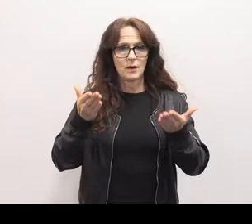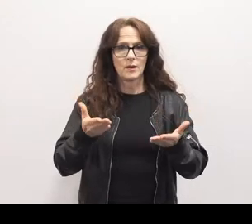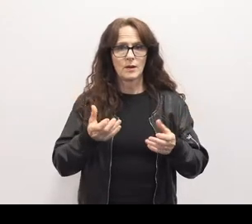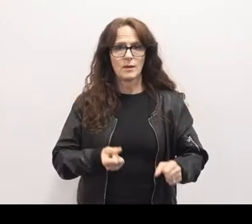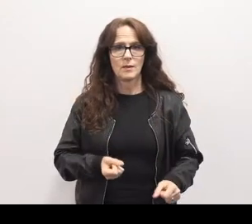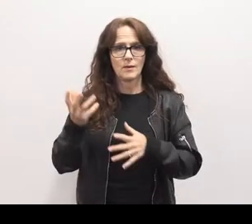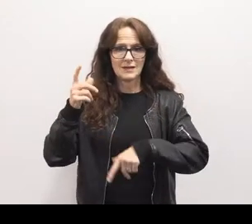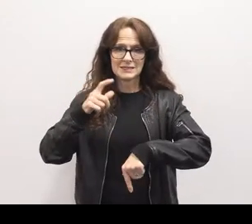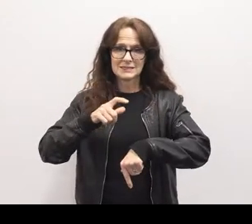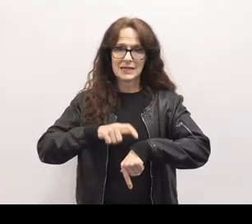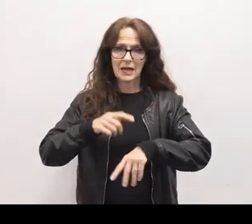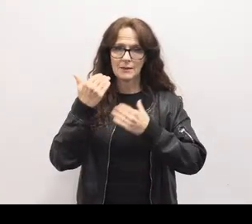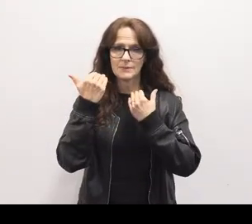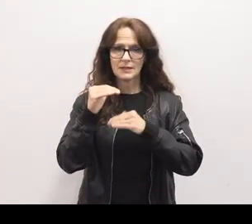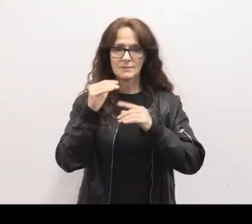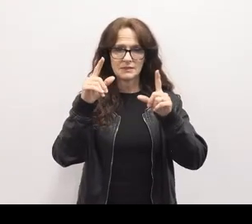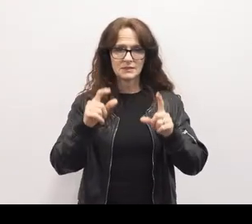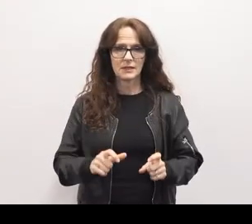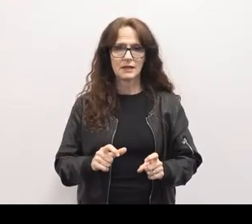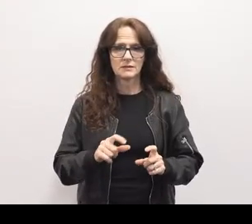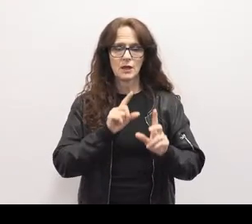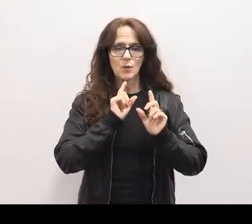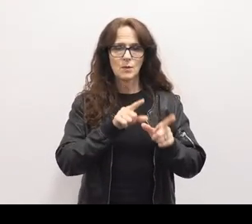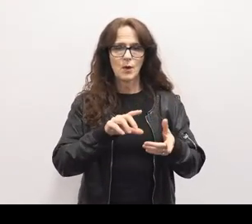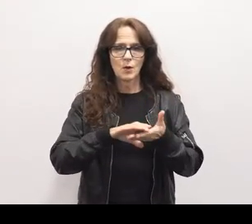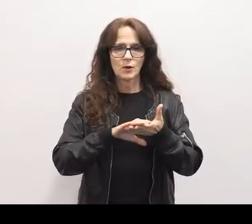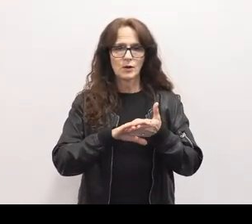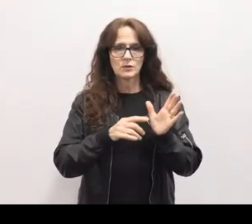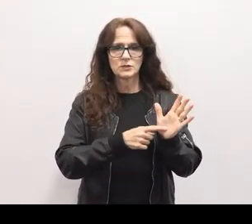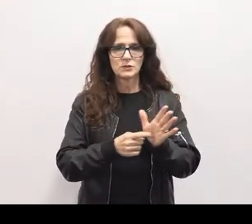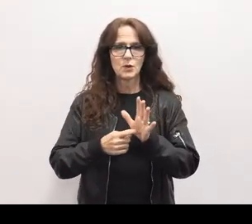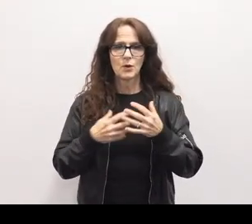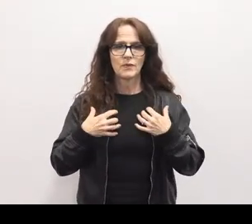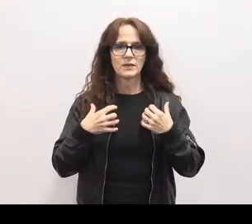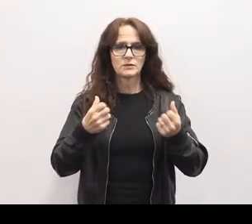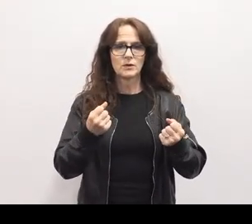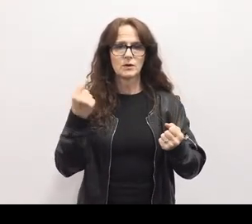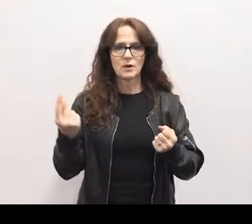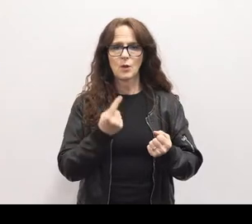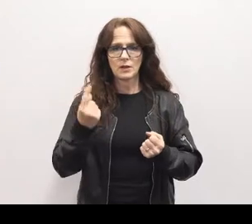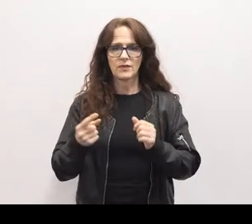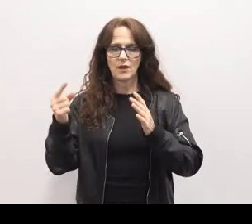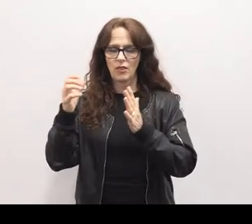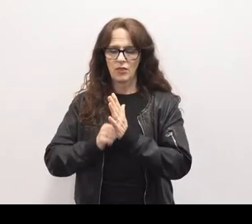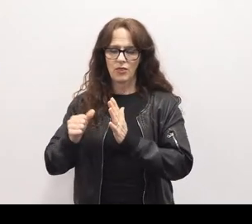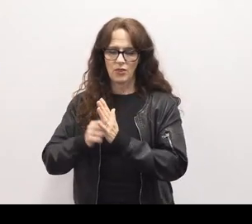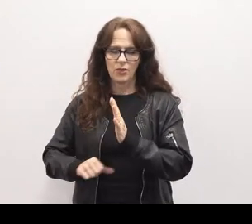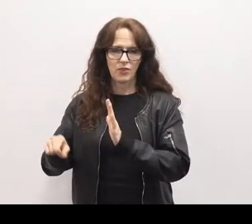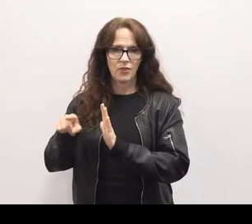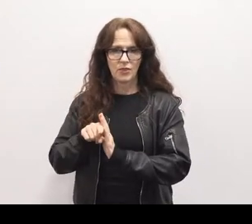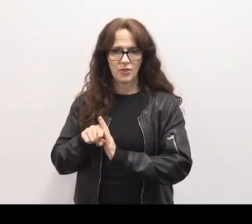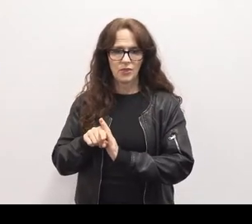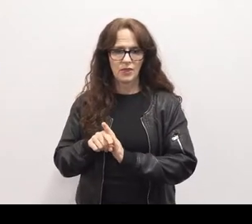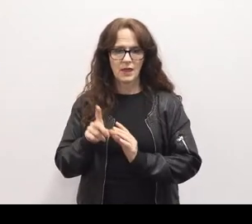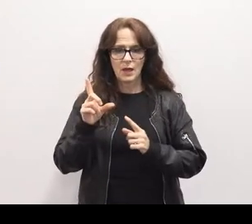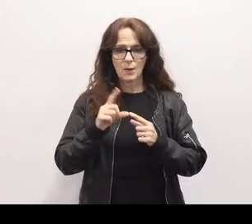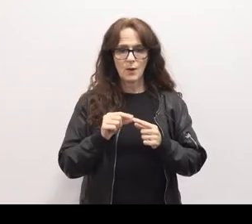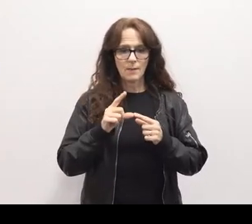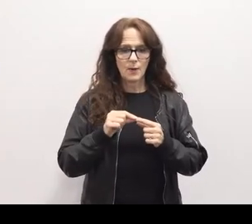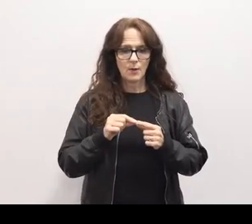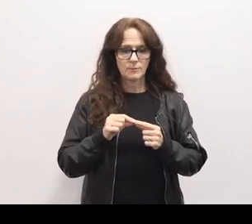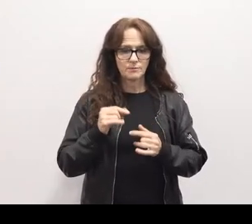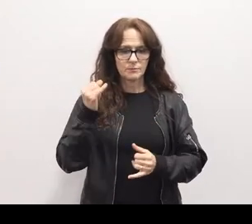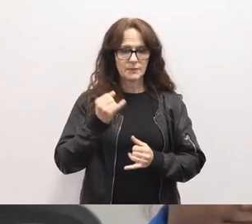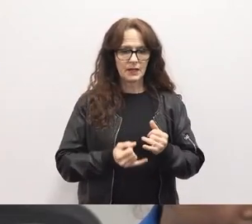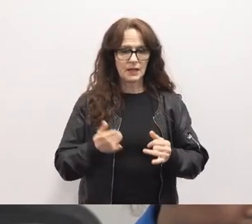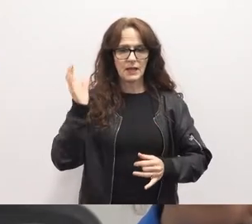time tests. Also, report cards should highlight our children's strength, not only their deficits. And we have one more. Unfortunately, our